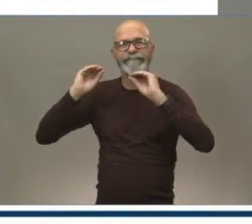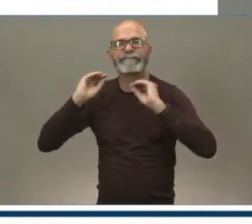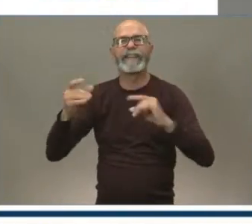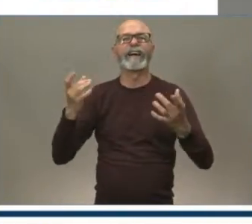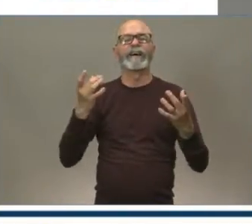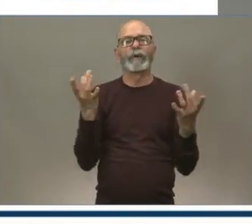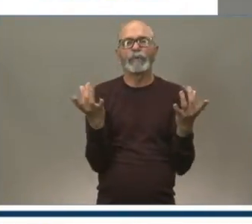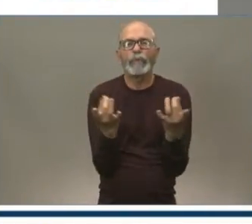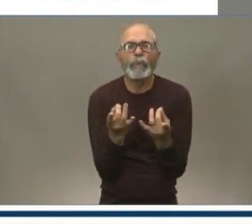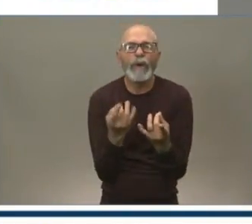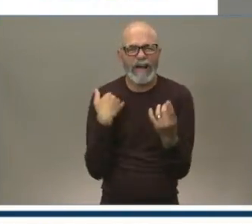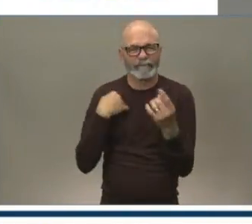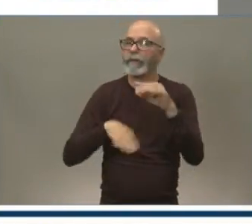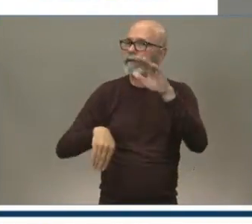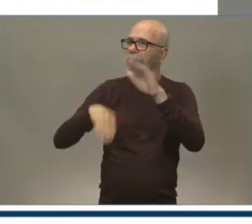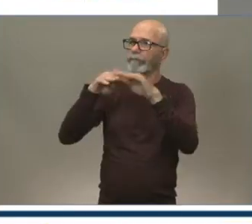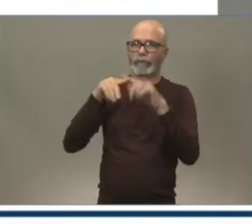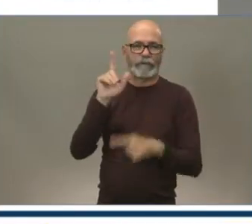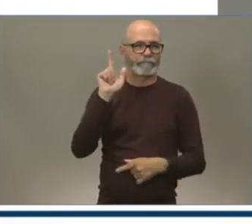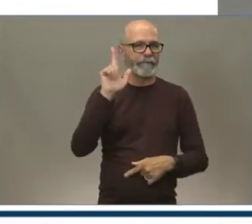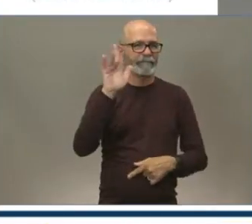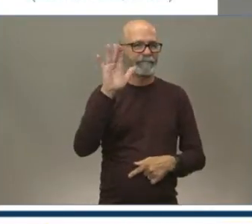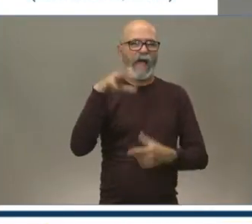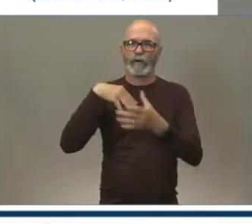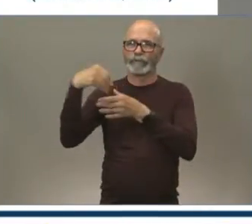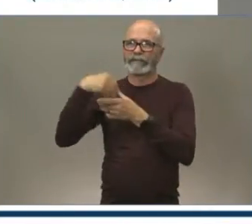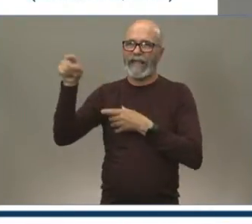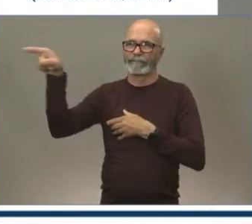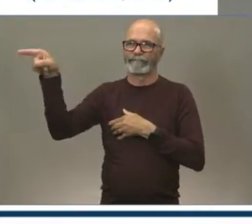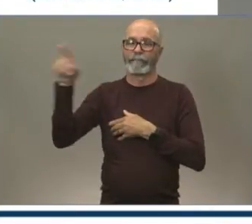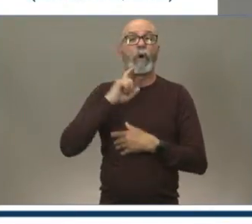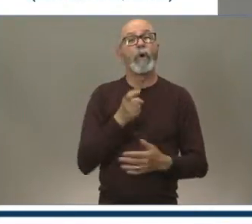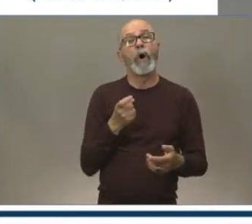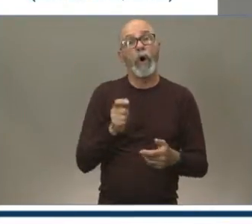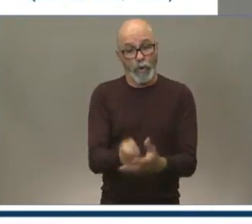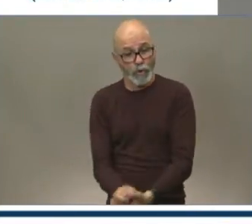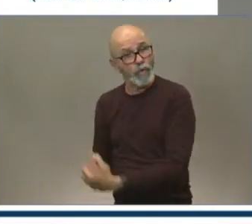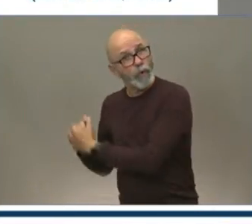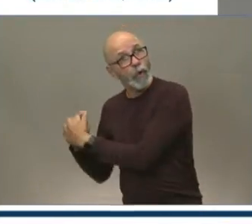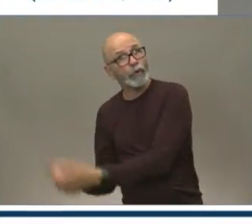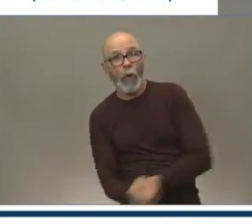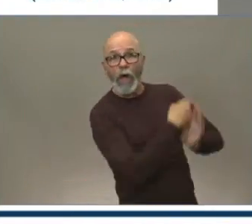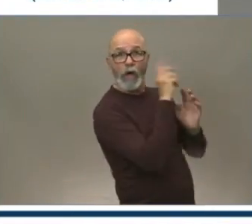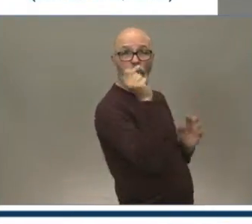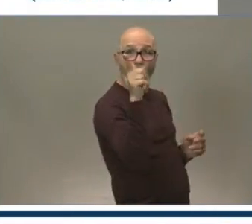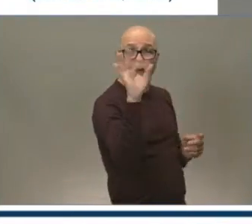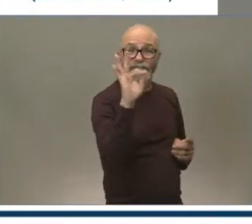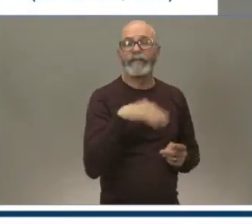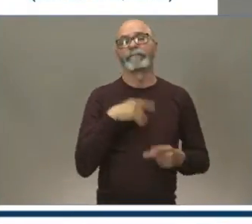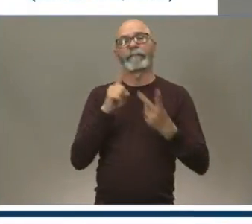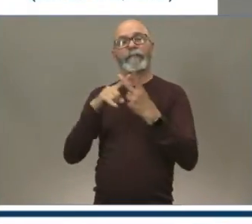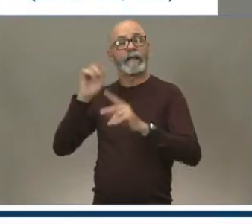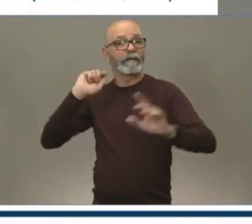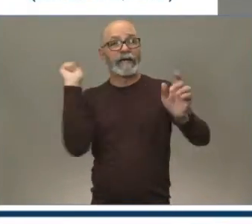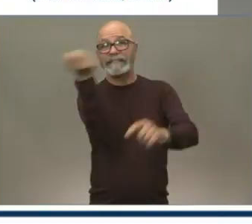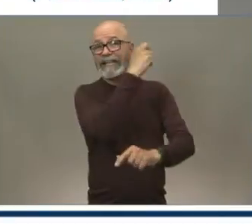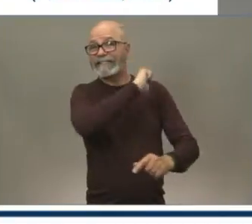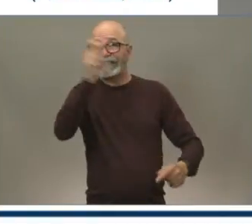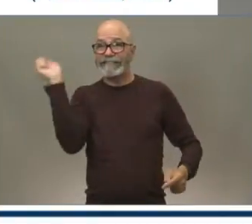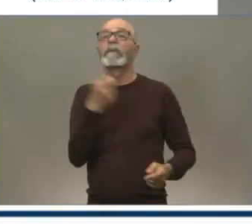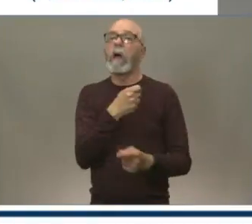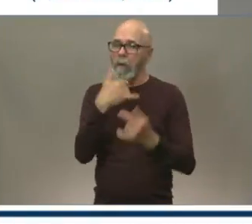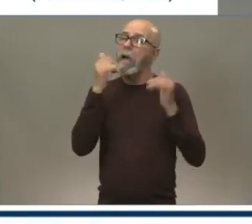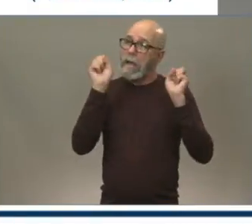people. Golf courses and outdoor tennis courts can also operate, but any associated on-site restaurants or